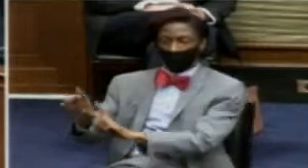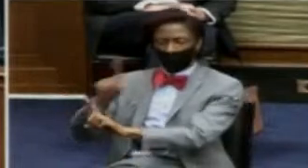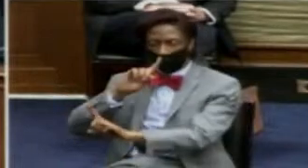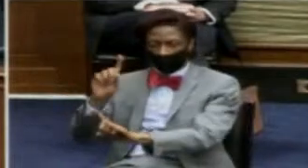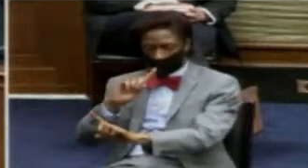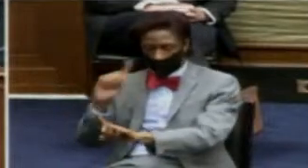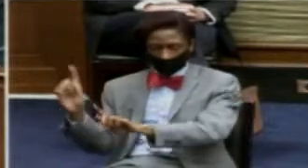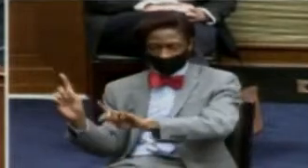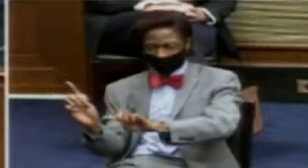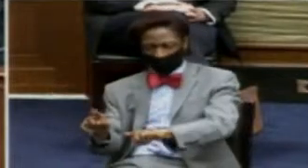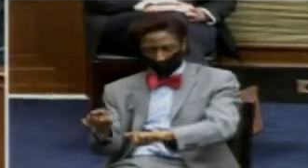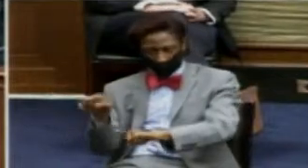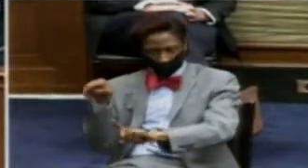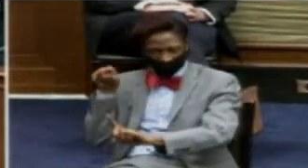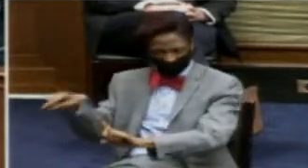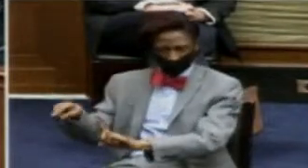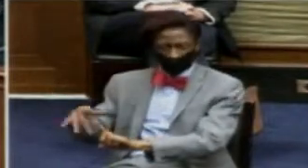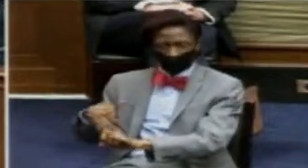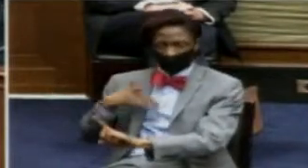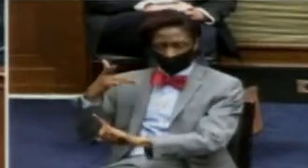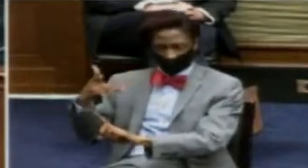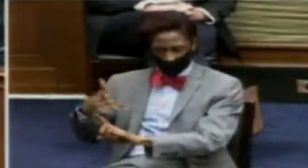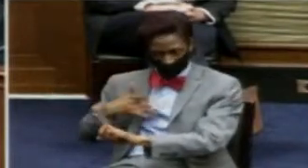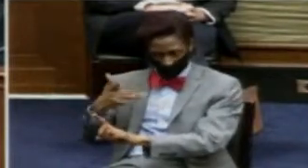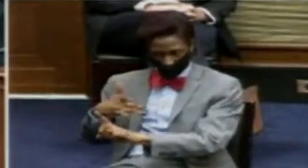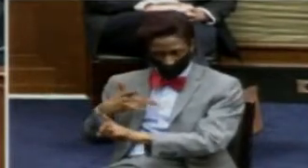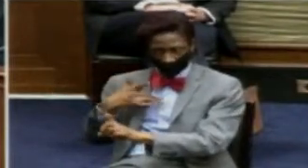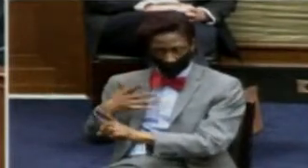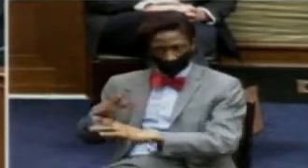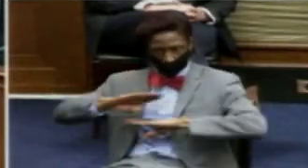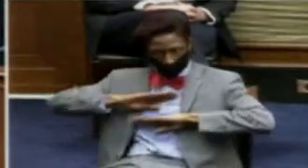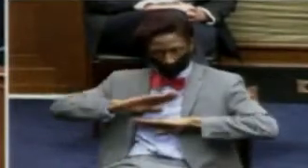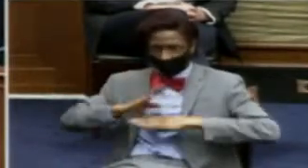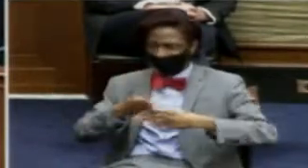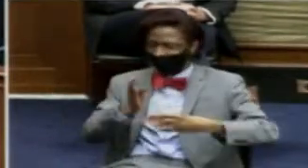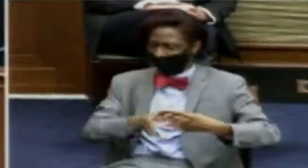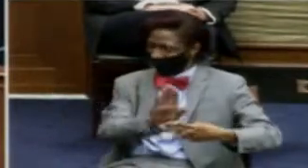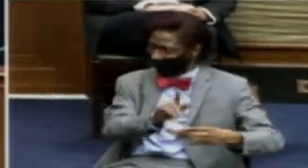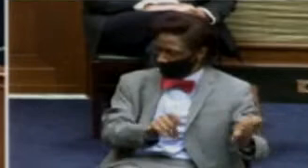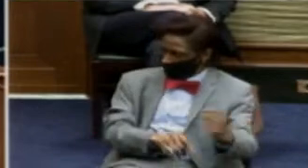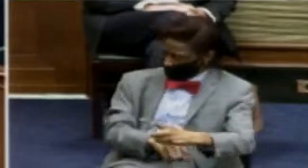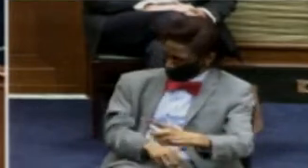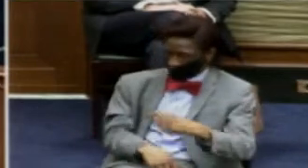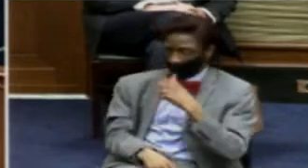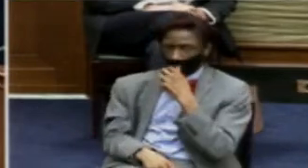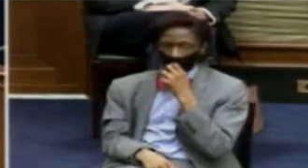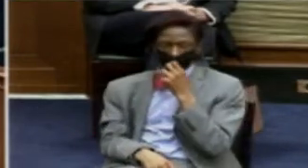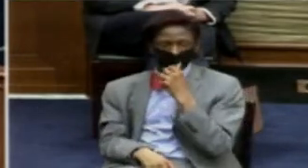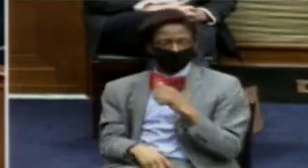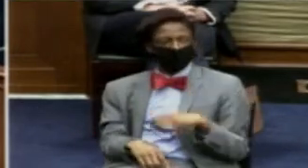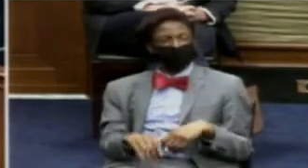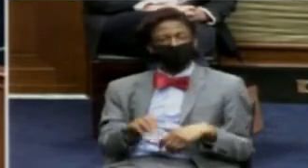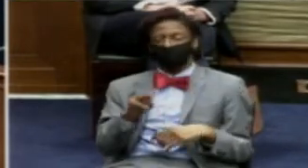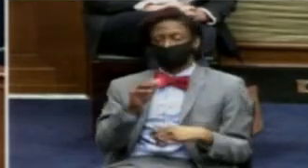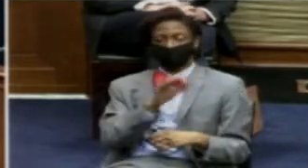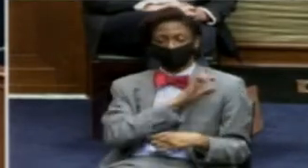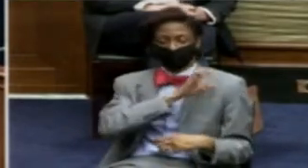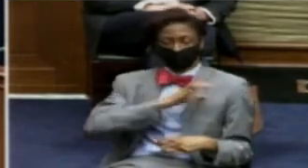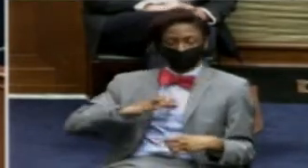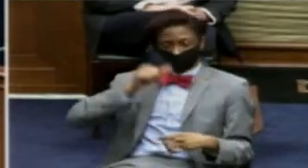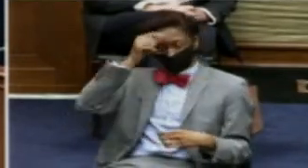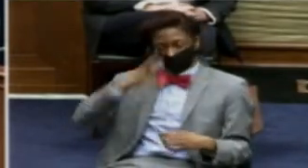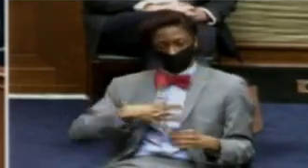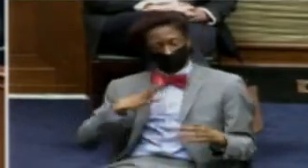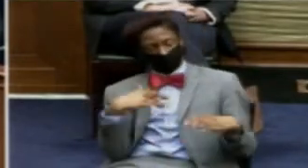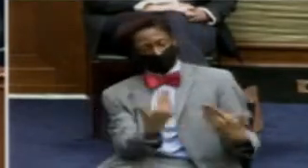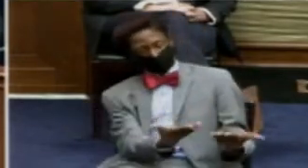answer that she feels that at the end of his questioning. Okay. Mr. Congressman, you're recognized. The time is yours